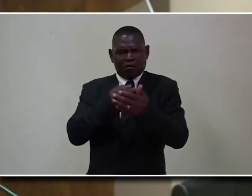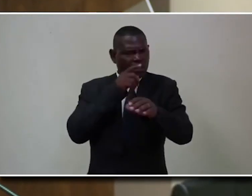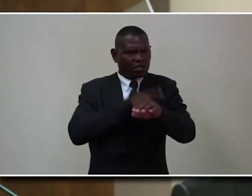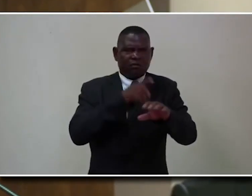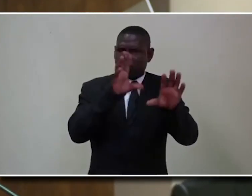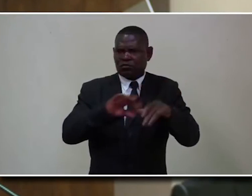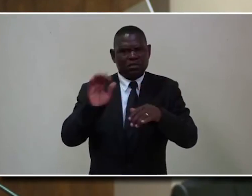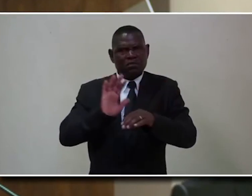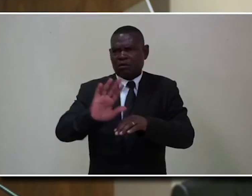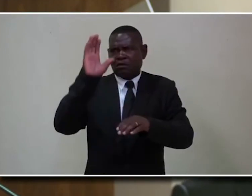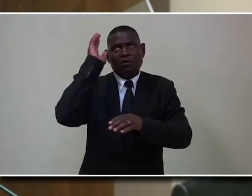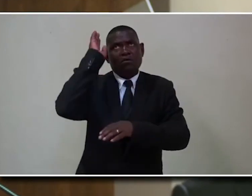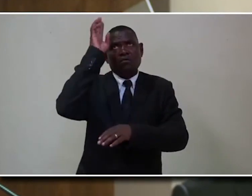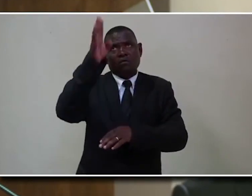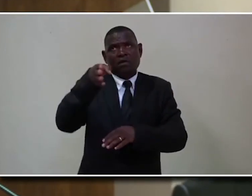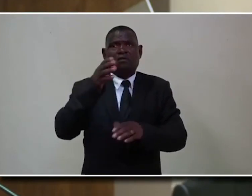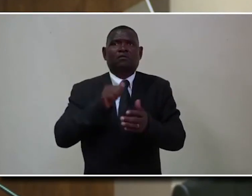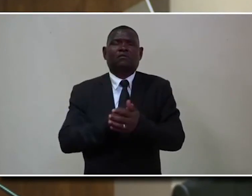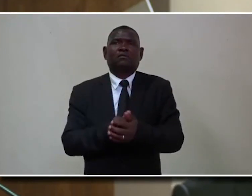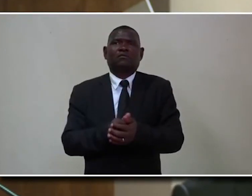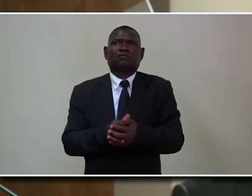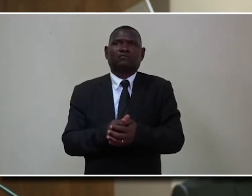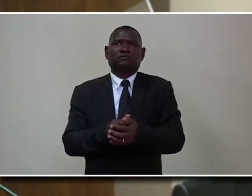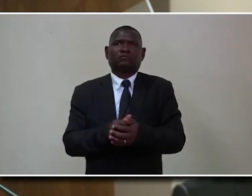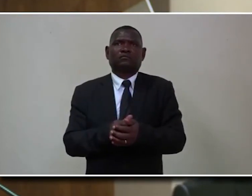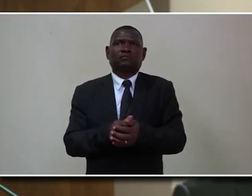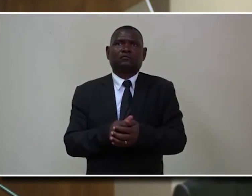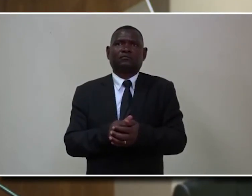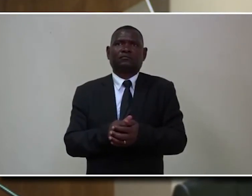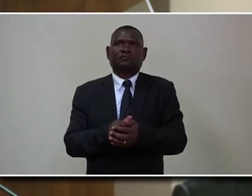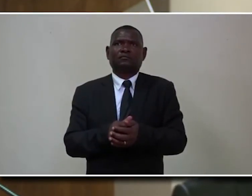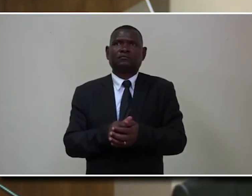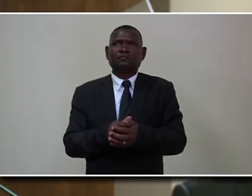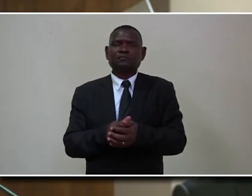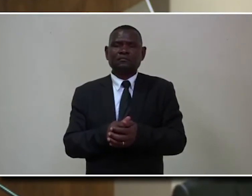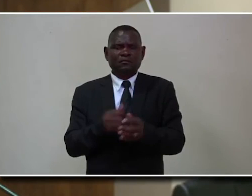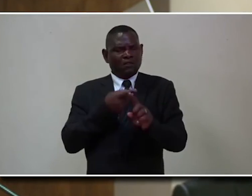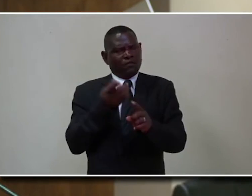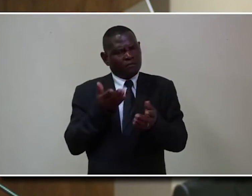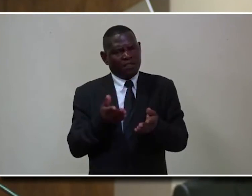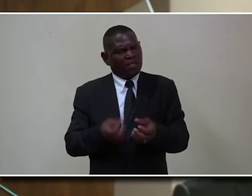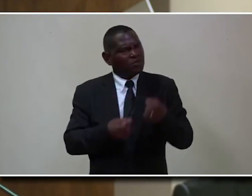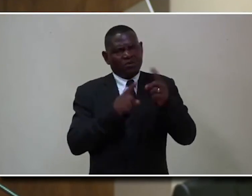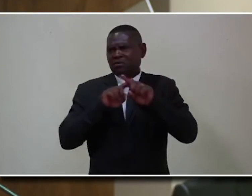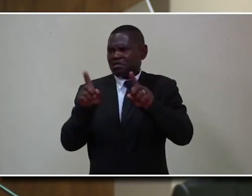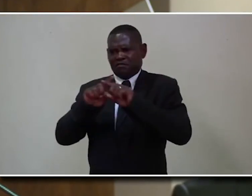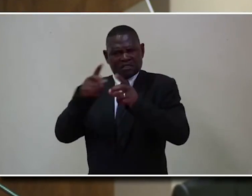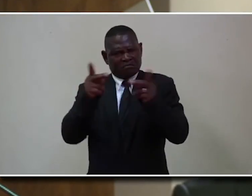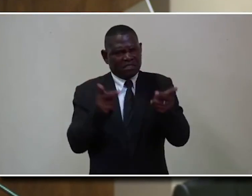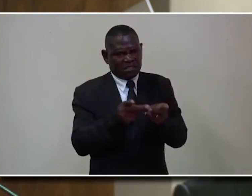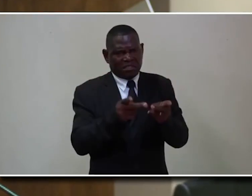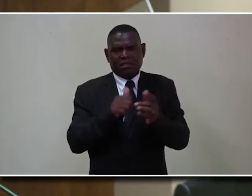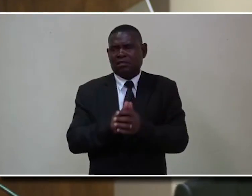will. Titandizireni kuti tipenyerere mwakuchita chonchito yanu. From here we'll be going to various destinations. Tikachoka